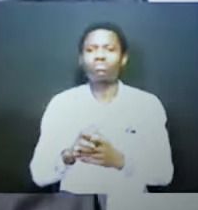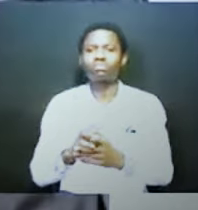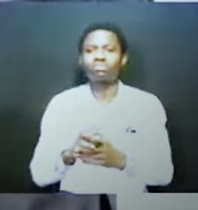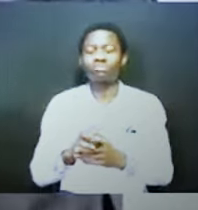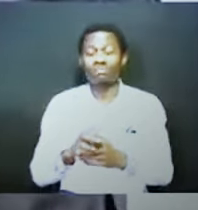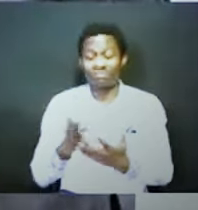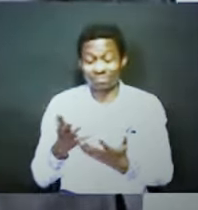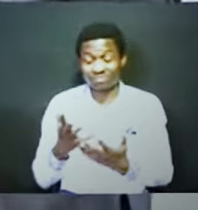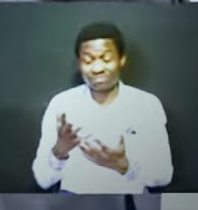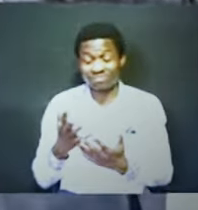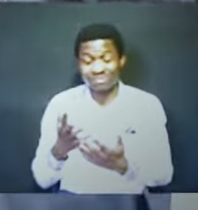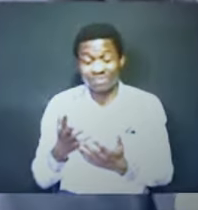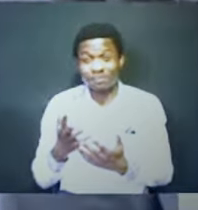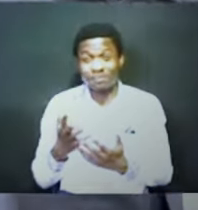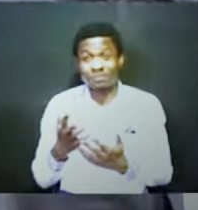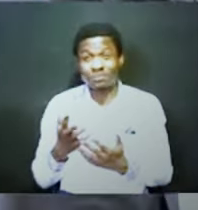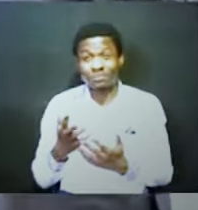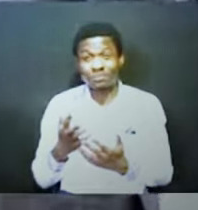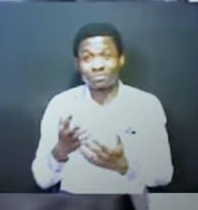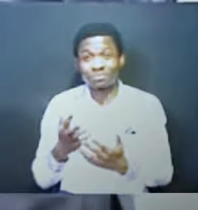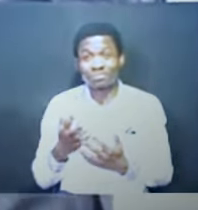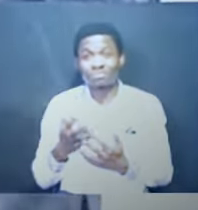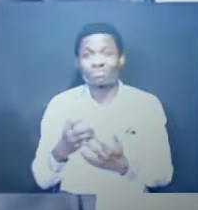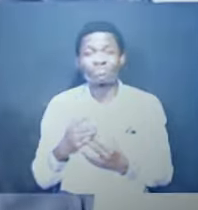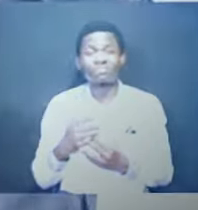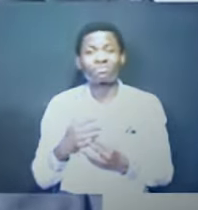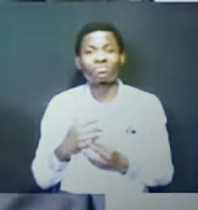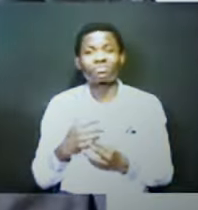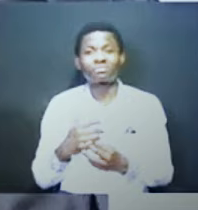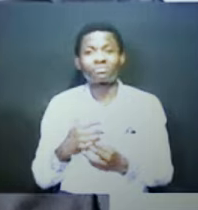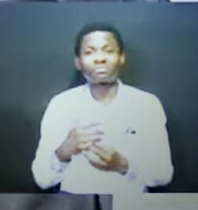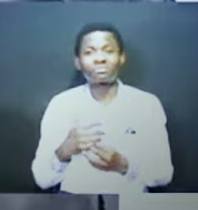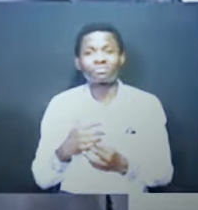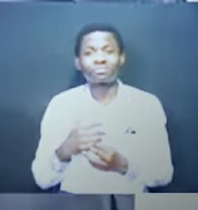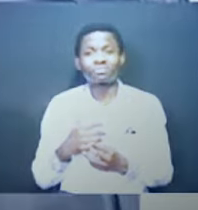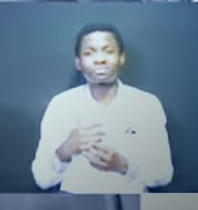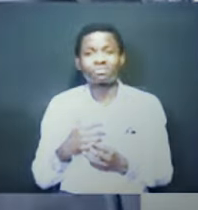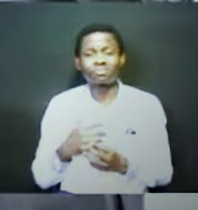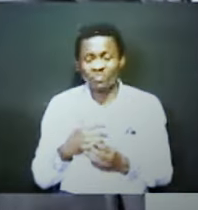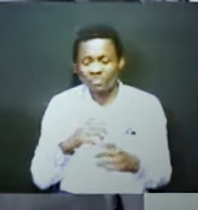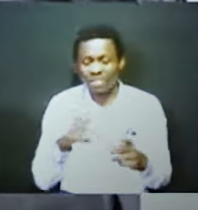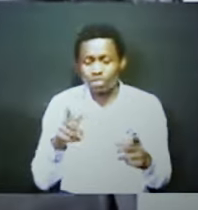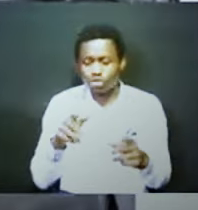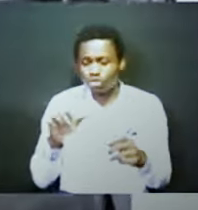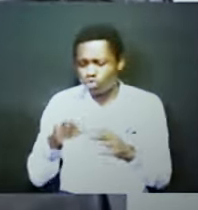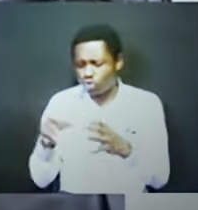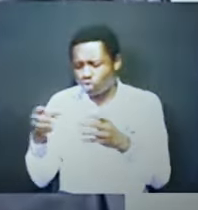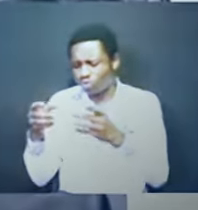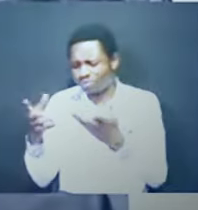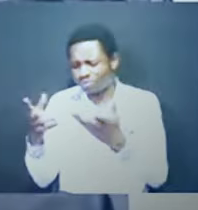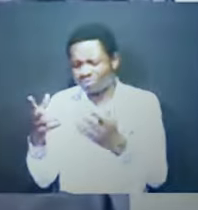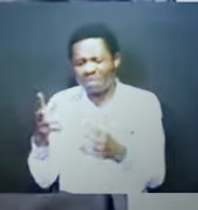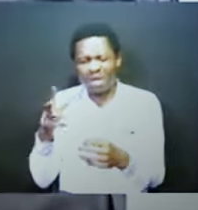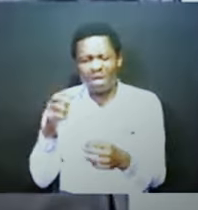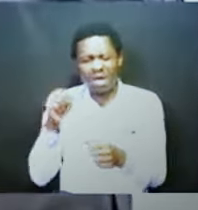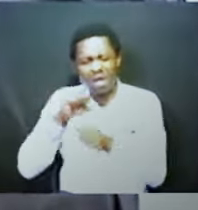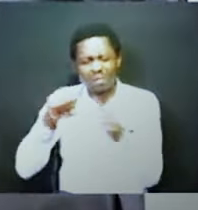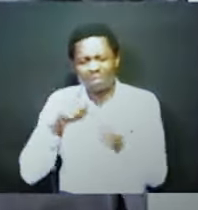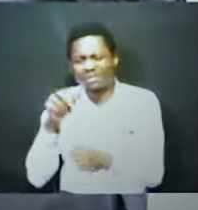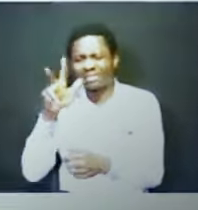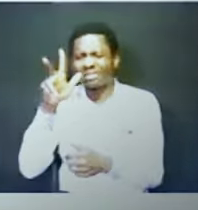the wonderful thing is this: there is no break in the chain, and for nearly 3,000